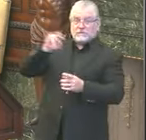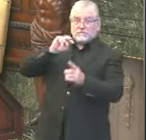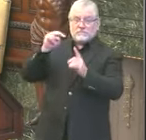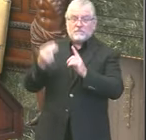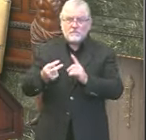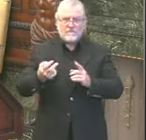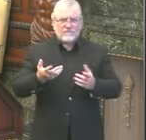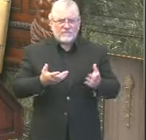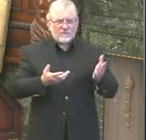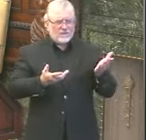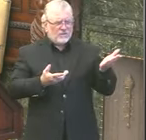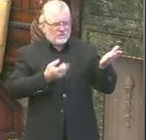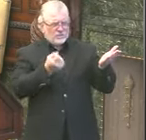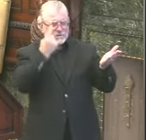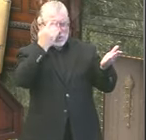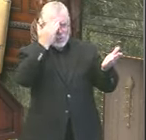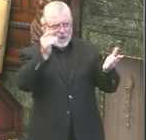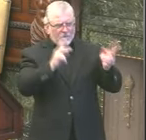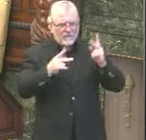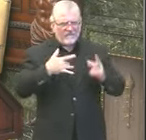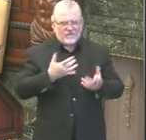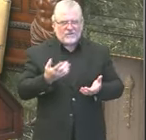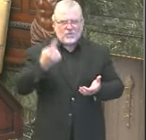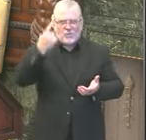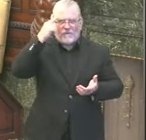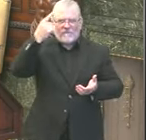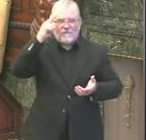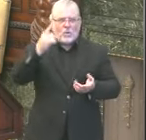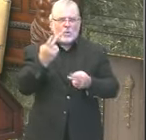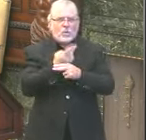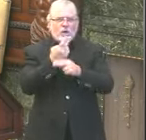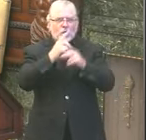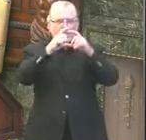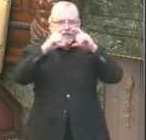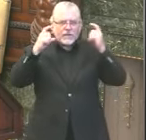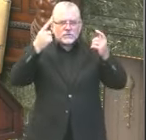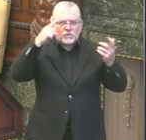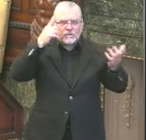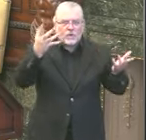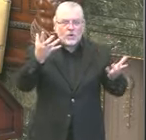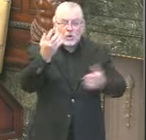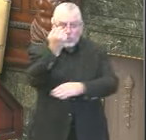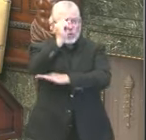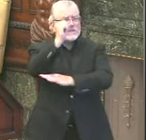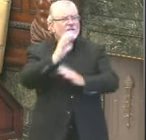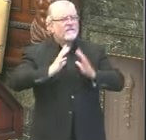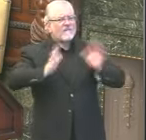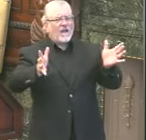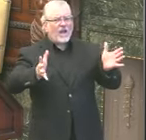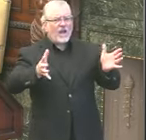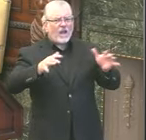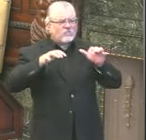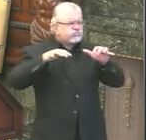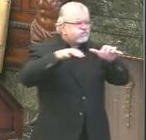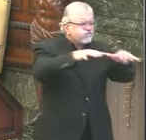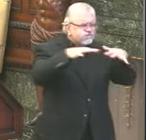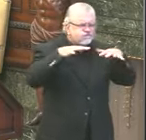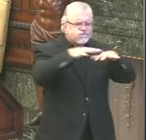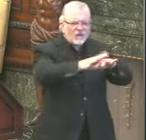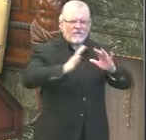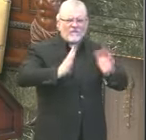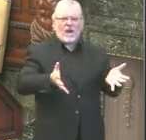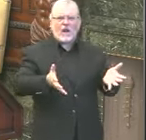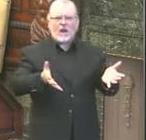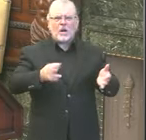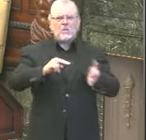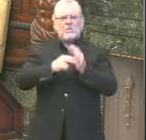hard time feeling a sense of urgency about staying 6 feet apart in an outdoor restaurant after the